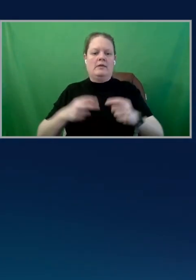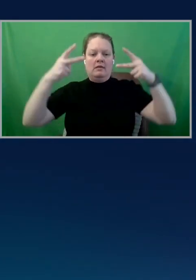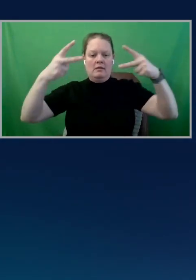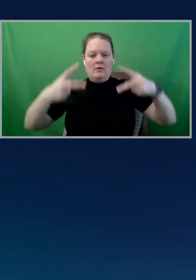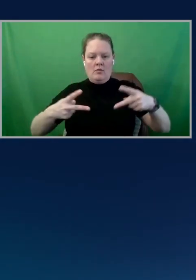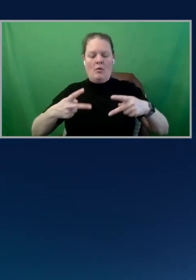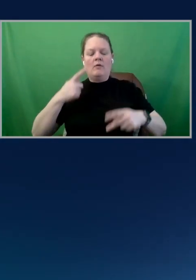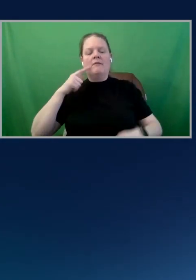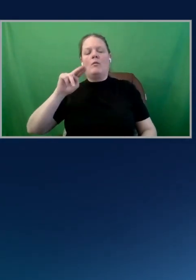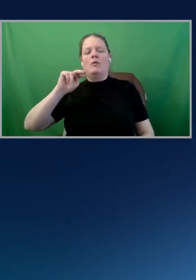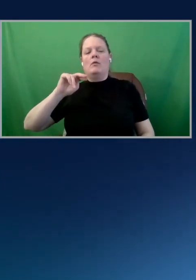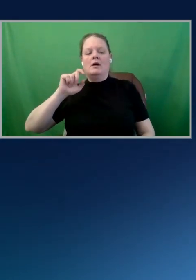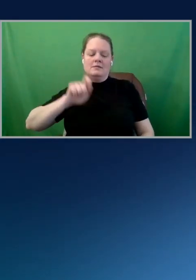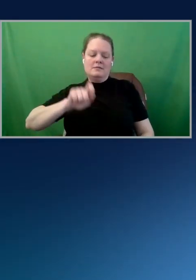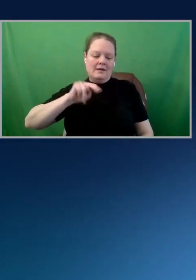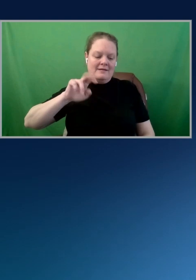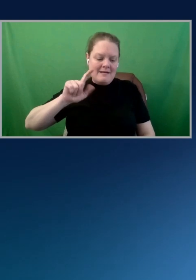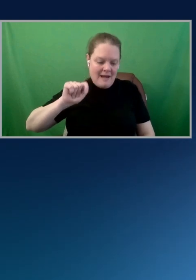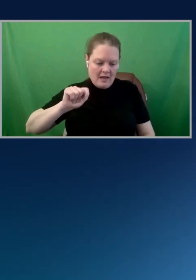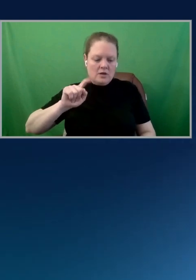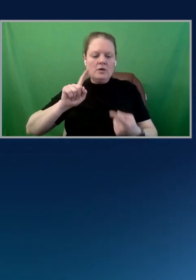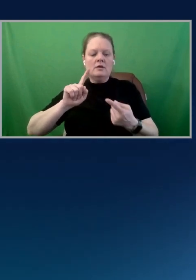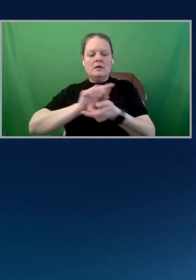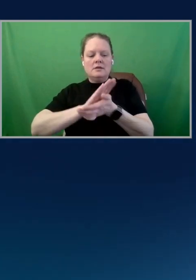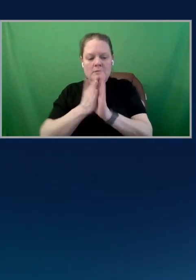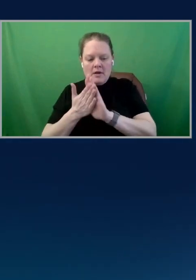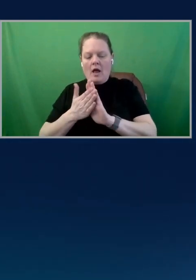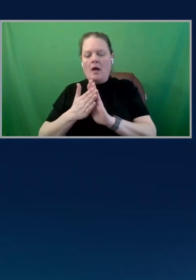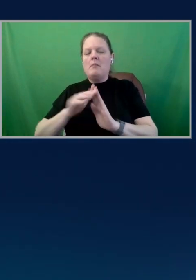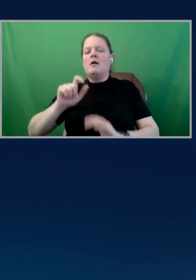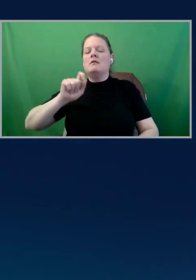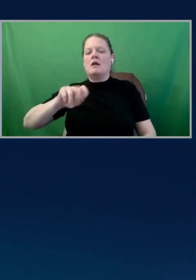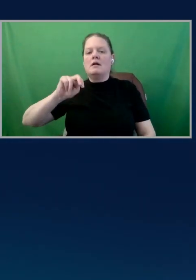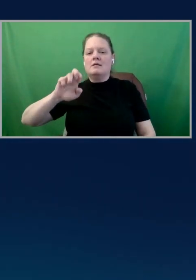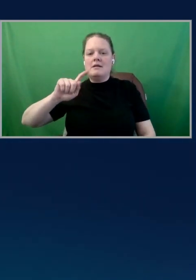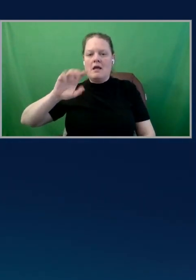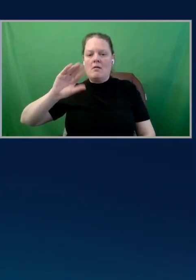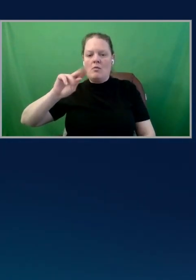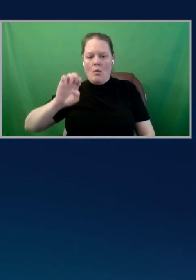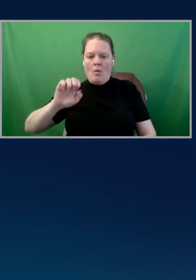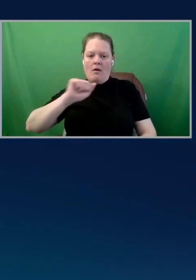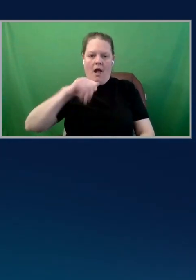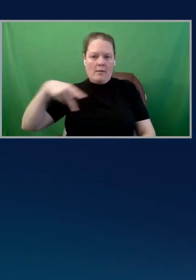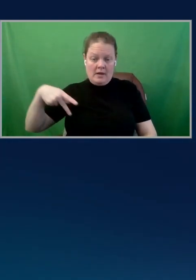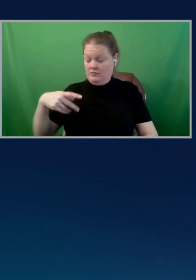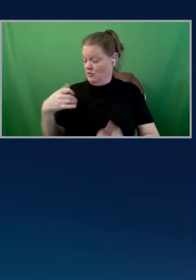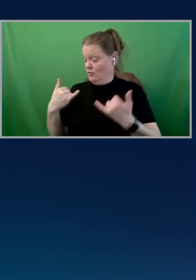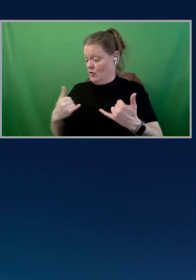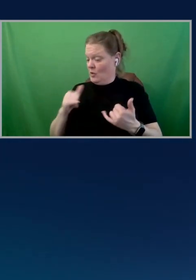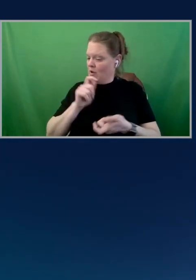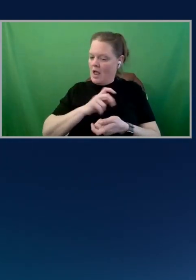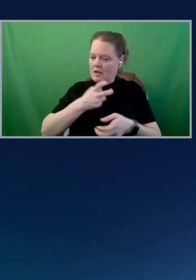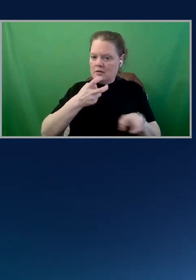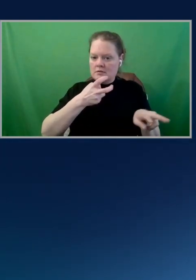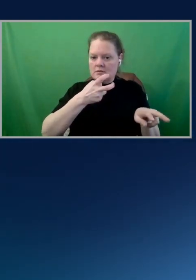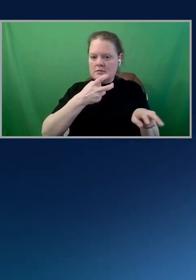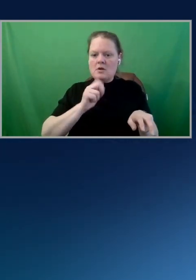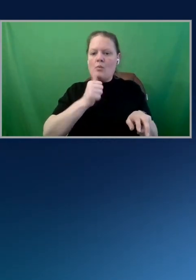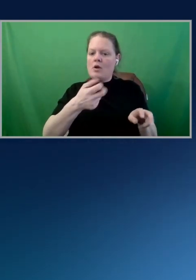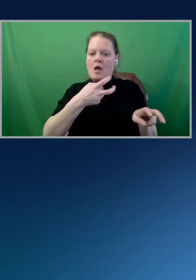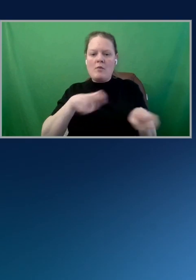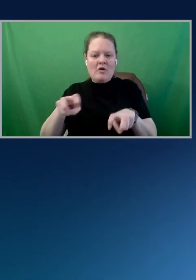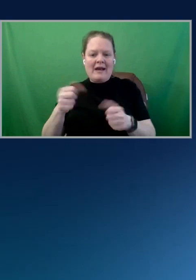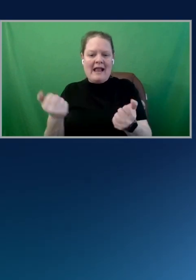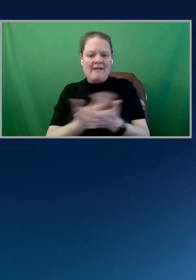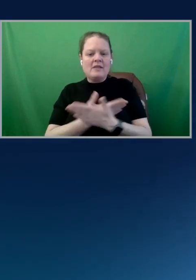to a .NET Core application? Right. So currently, we're not migrating everything. Okay. This is the goal.